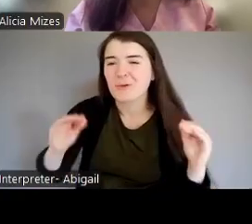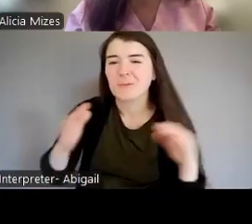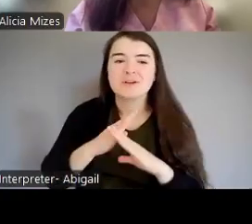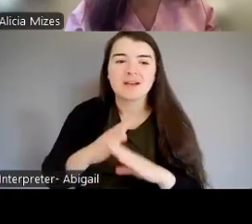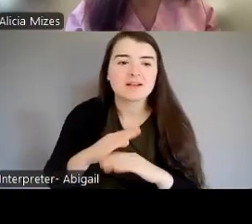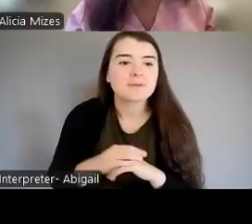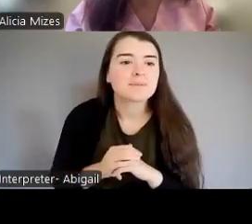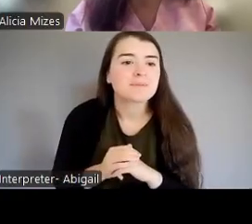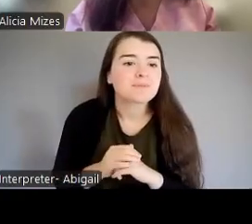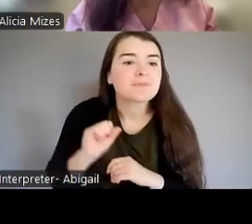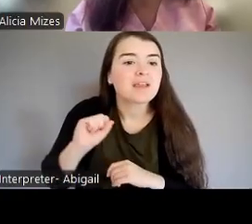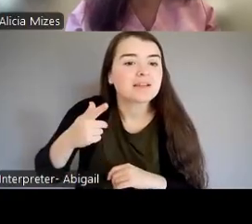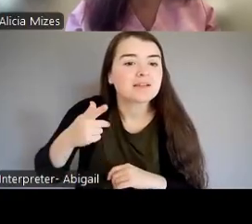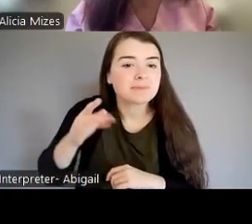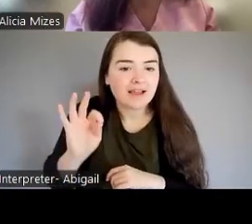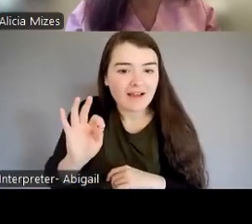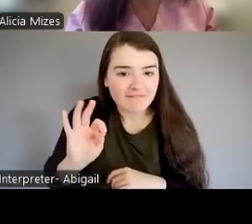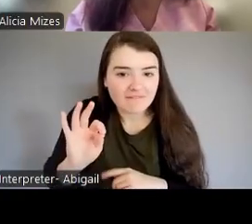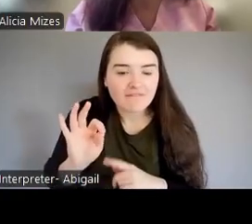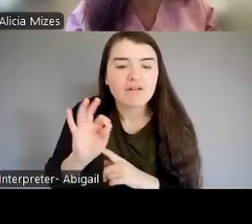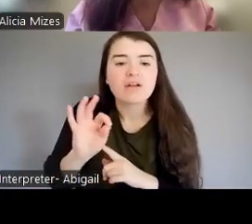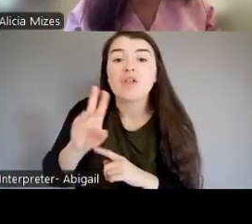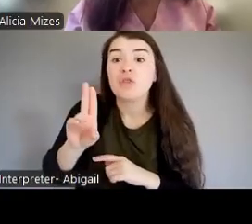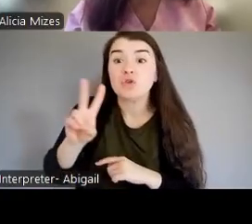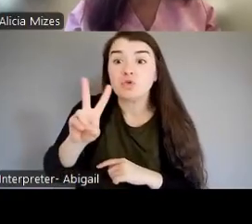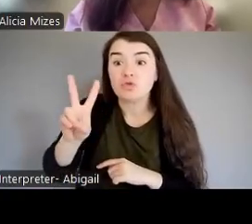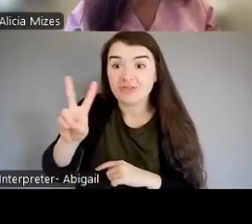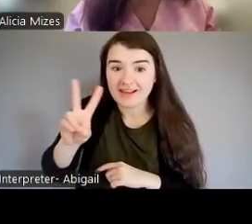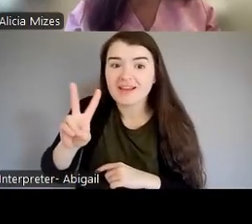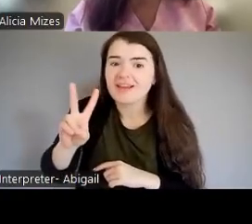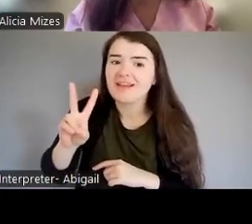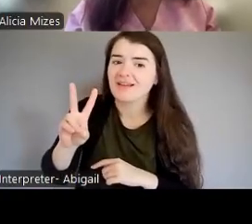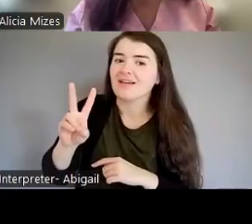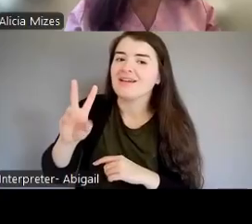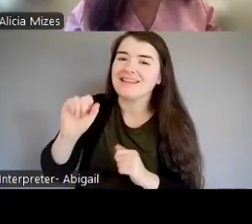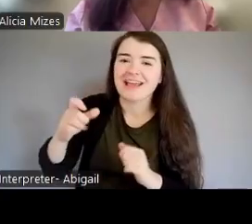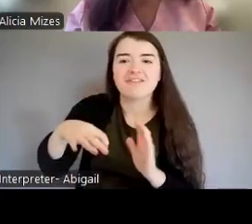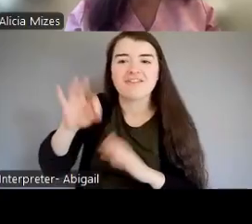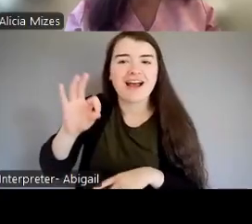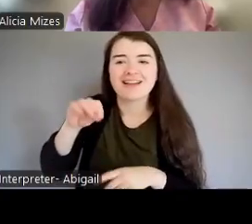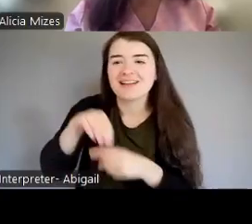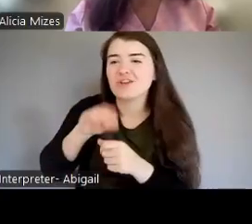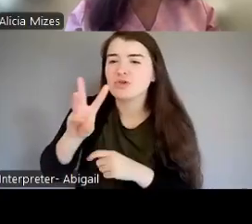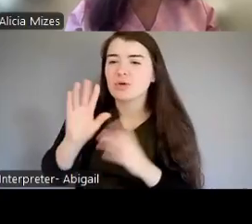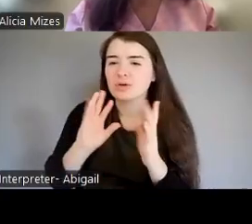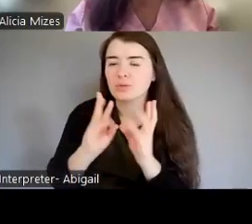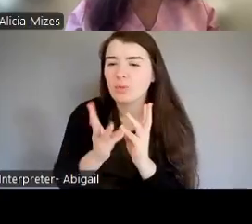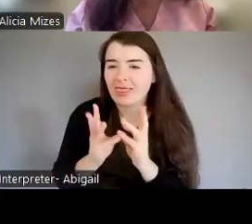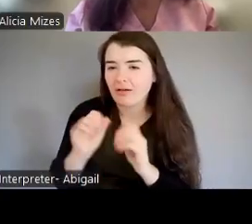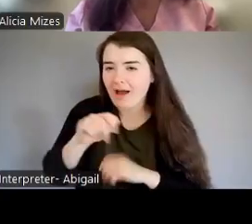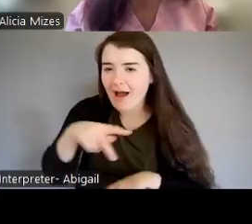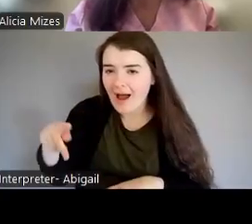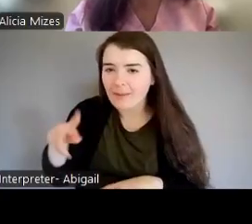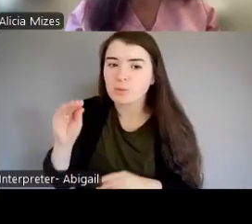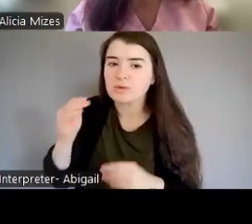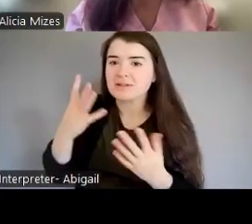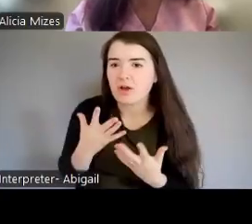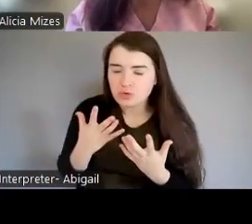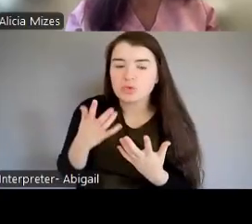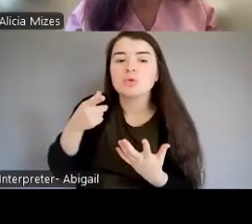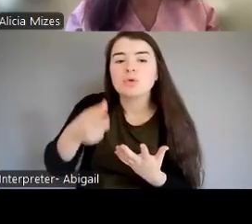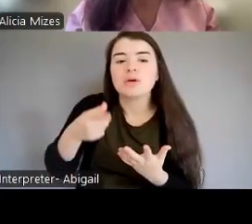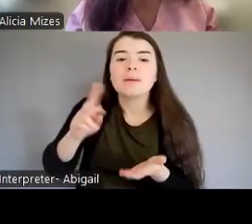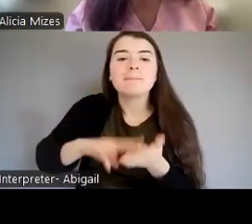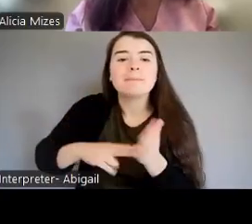on the phone and you see it telling you what is the UV index outside. It's basically telling you how much time until you're going to burn from the